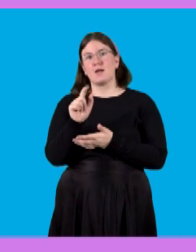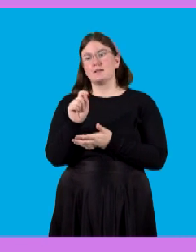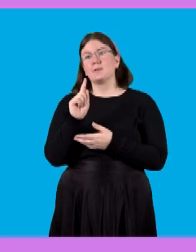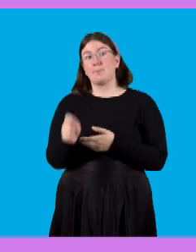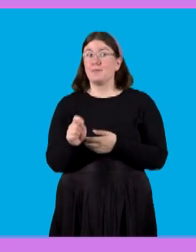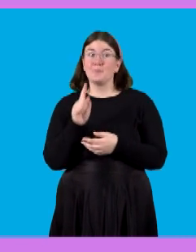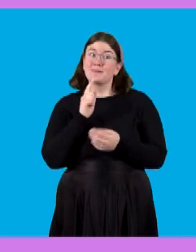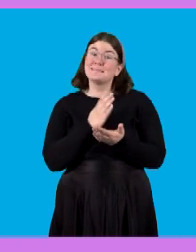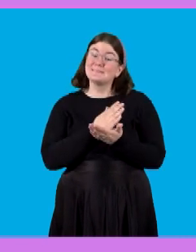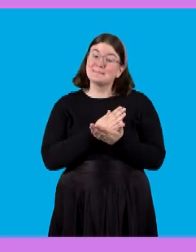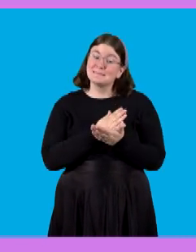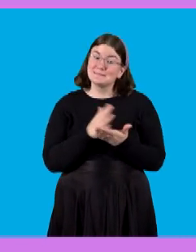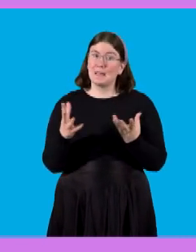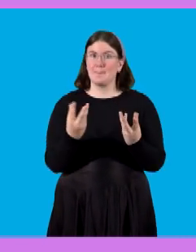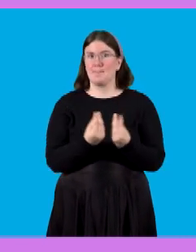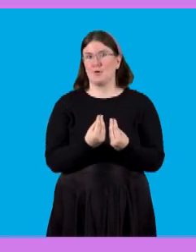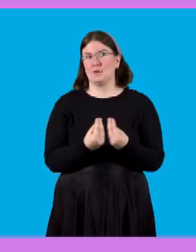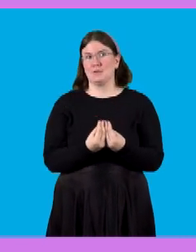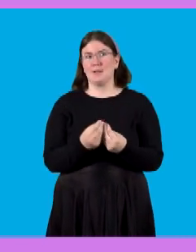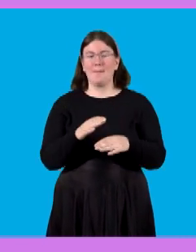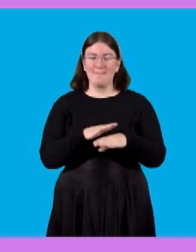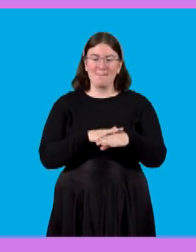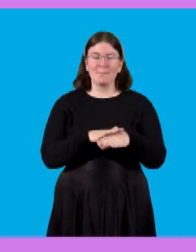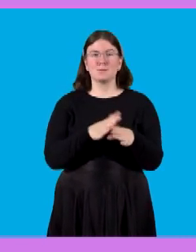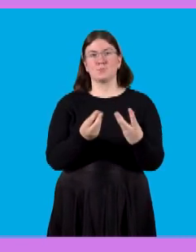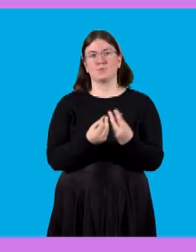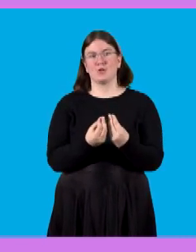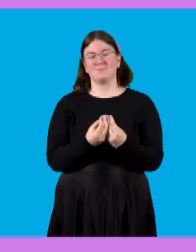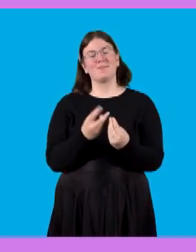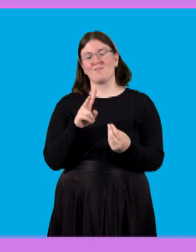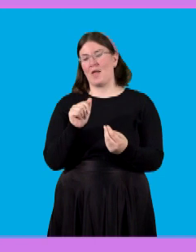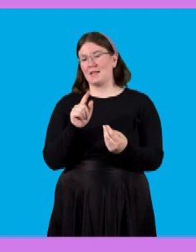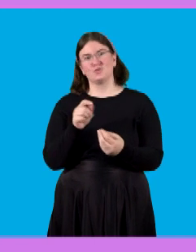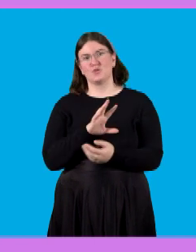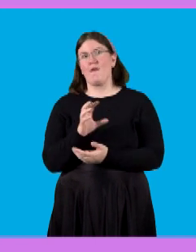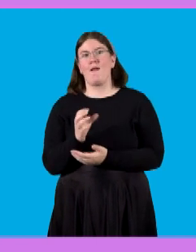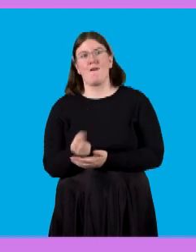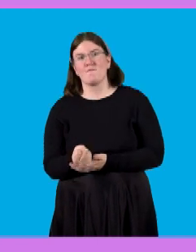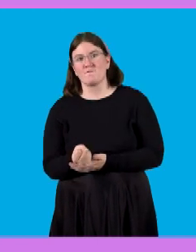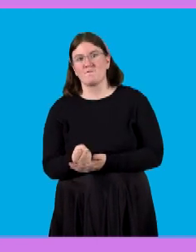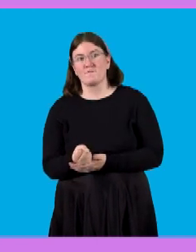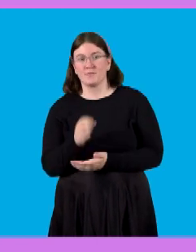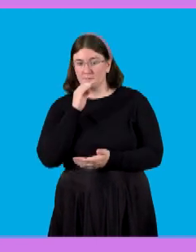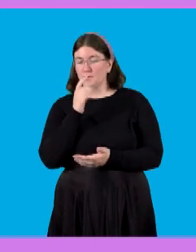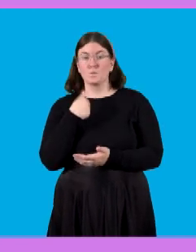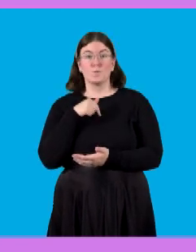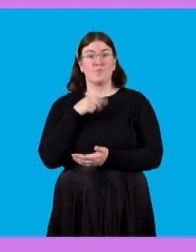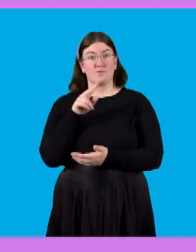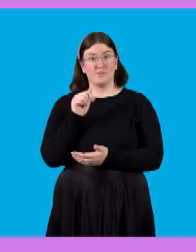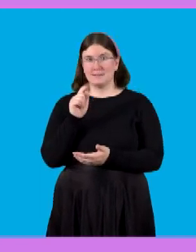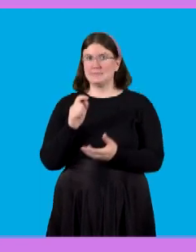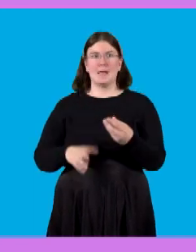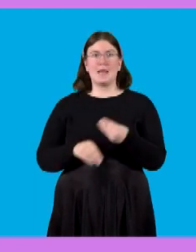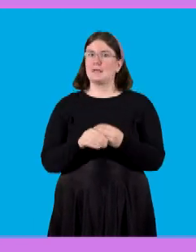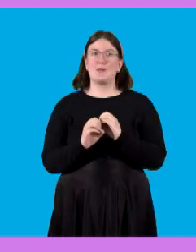and services that are regarded as basic necessities are exempted of or from VAT, meaning no VAT will be added.